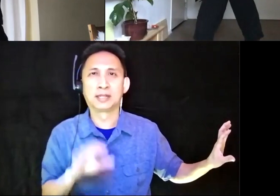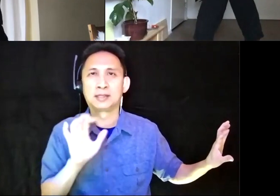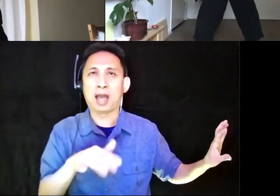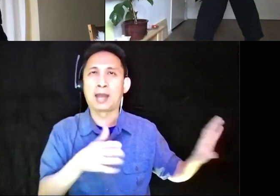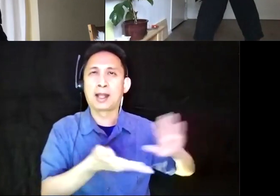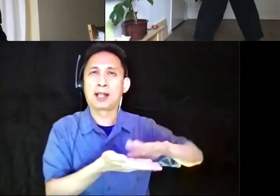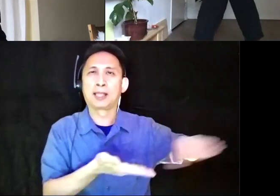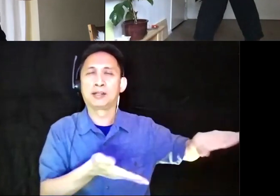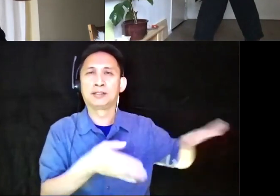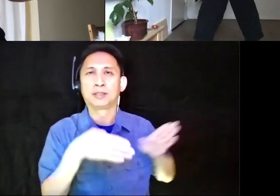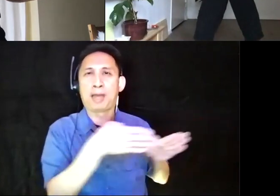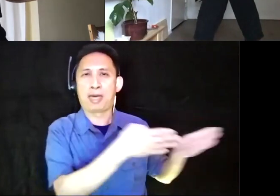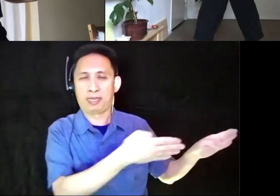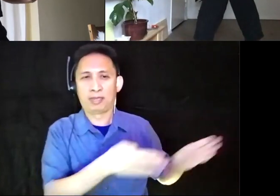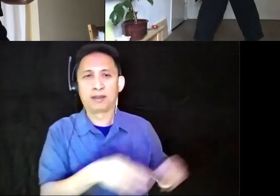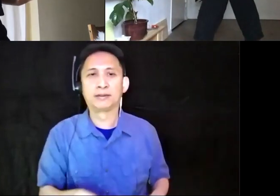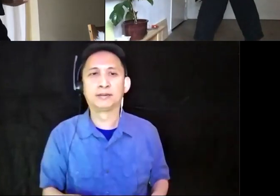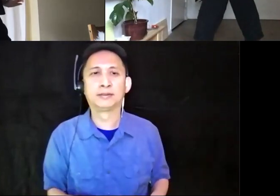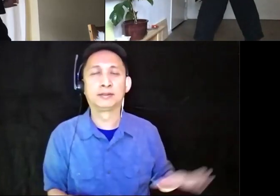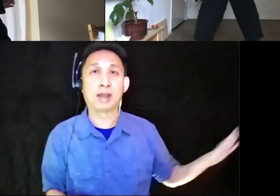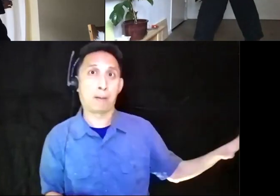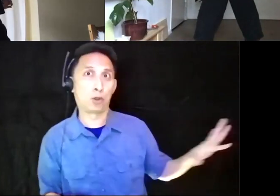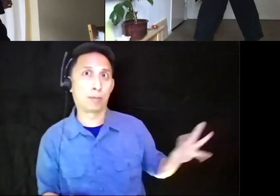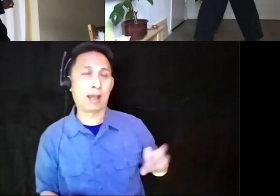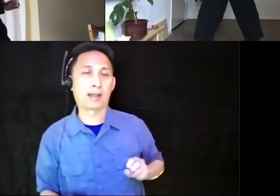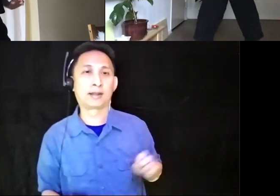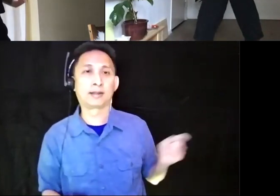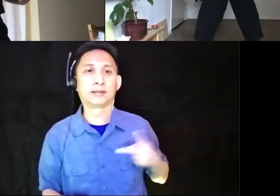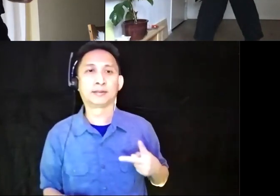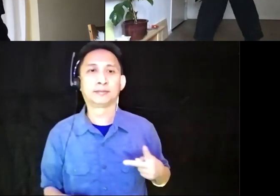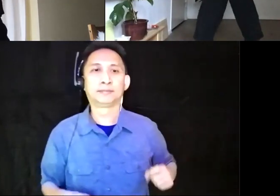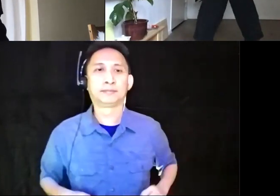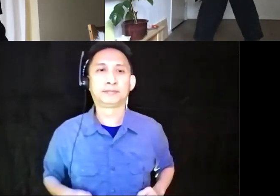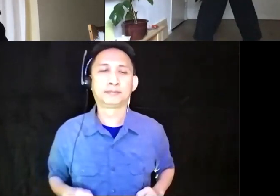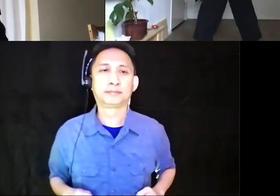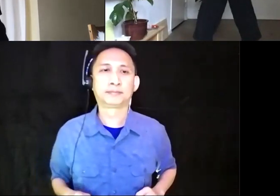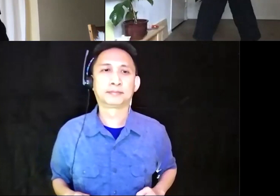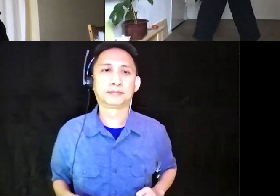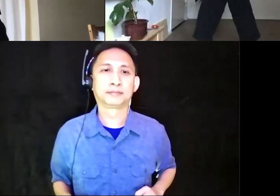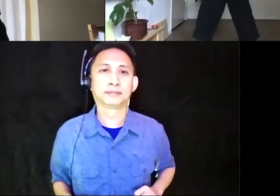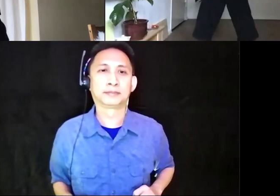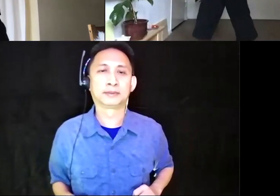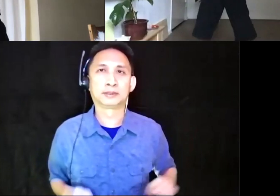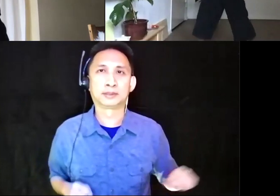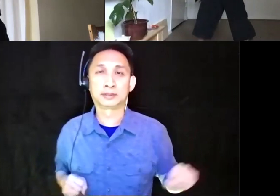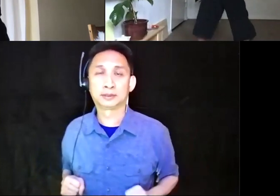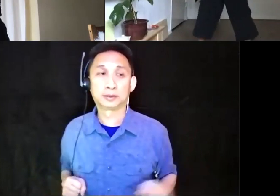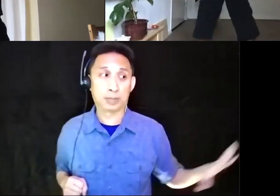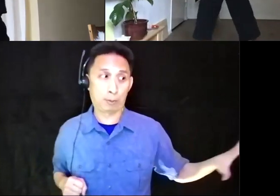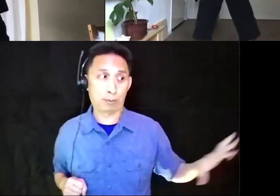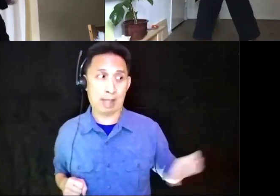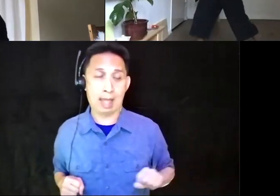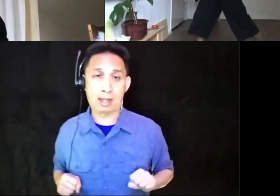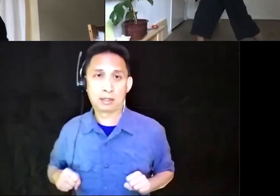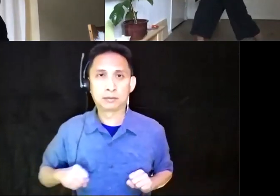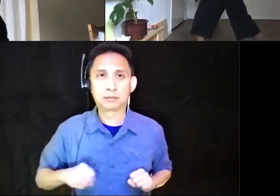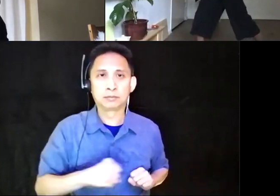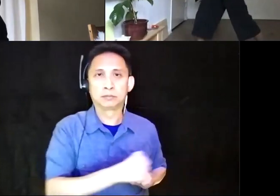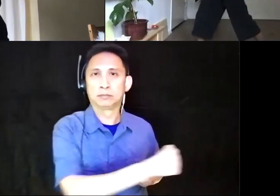pulling this claw back sends my fist out, and my